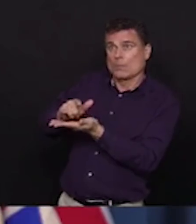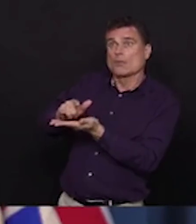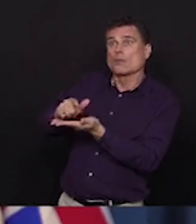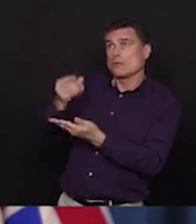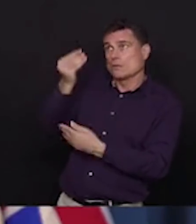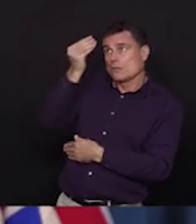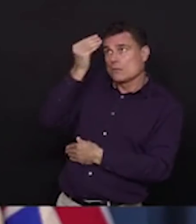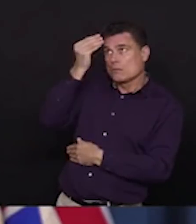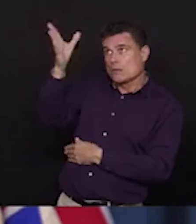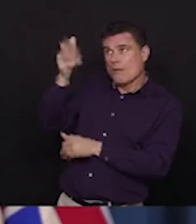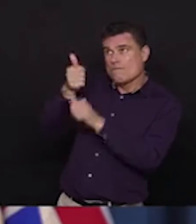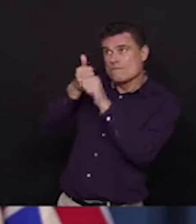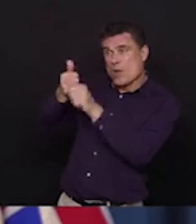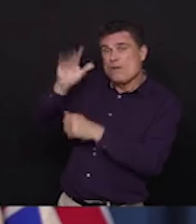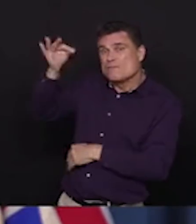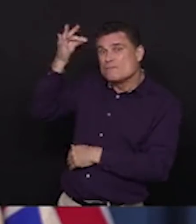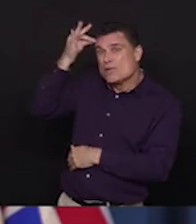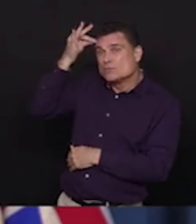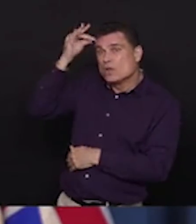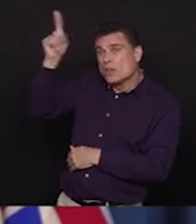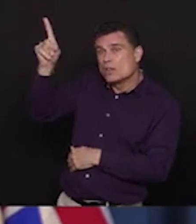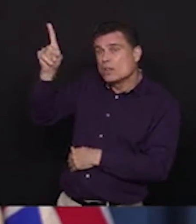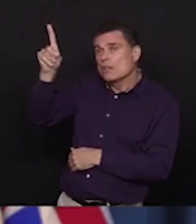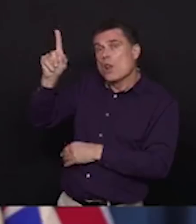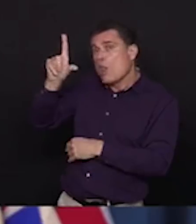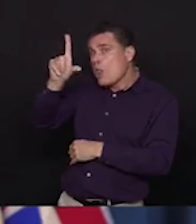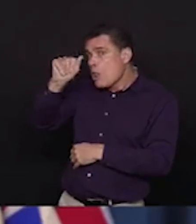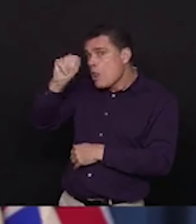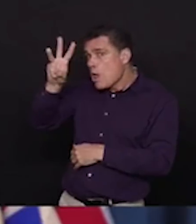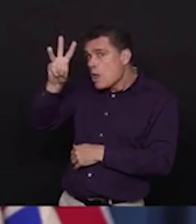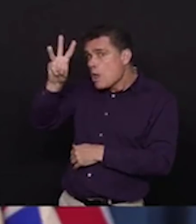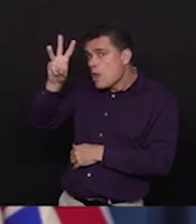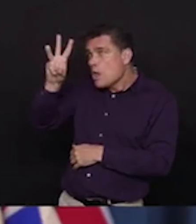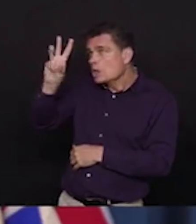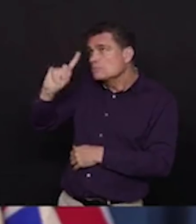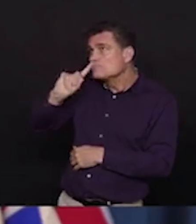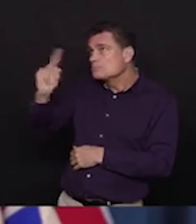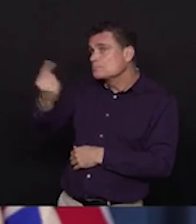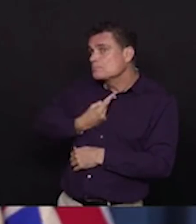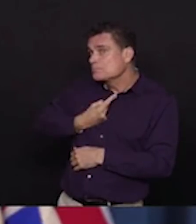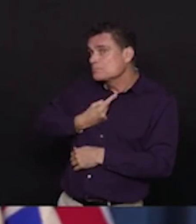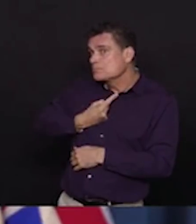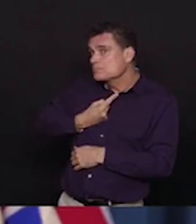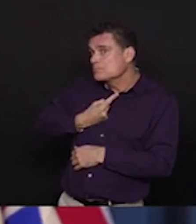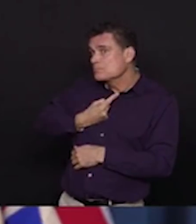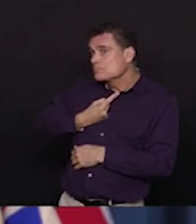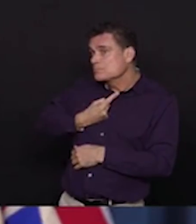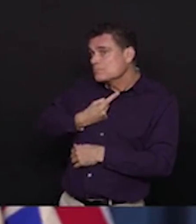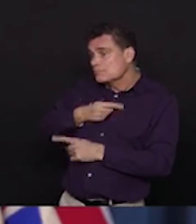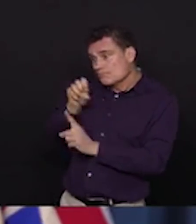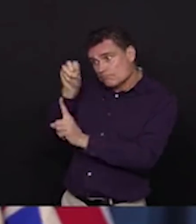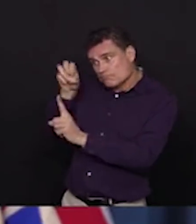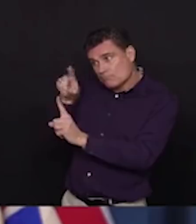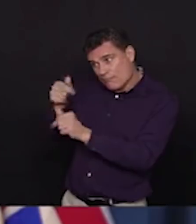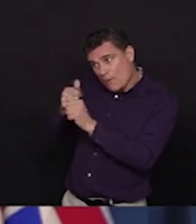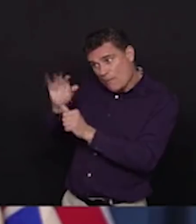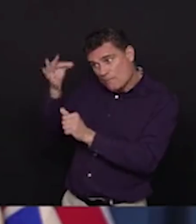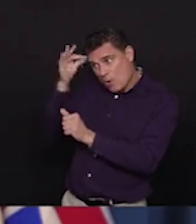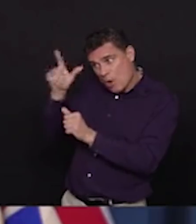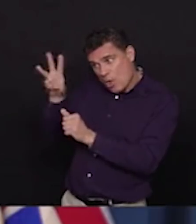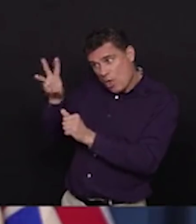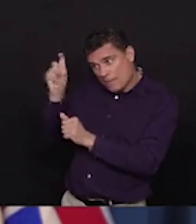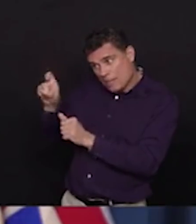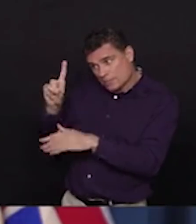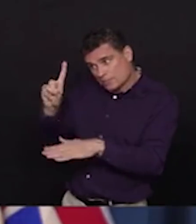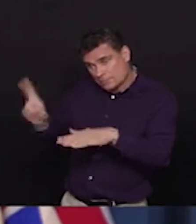clearer. However, what makes it more complicated is federal orders are enforceable by the